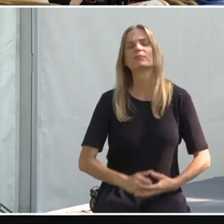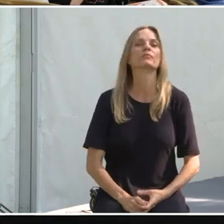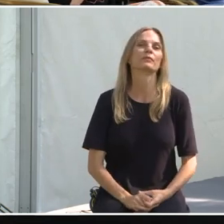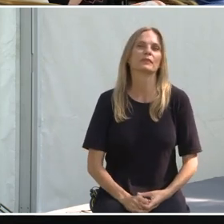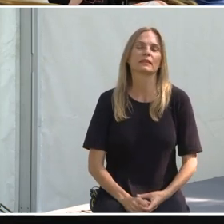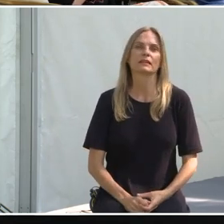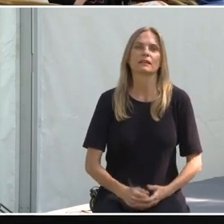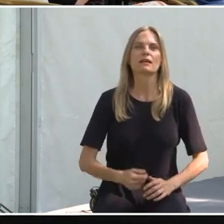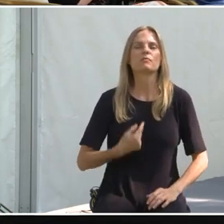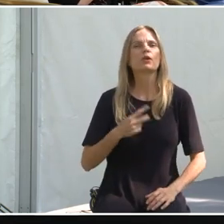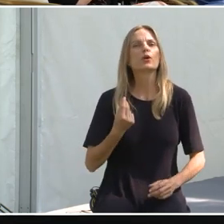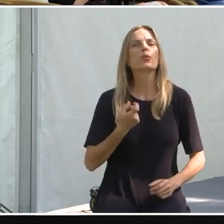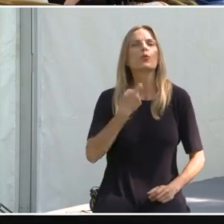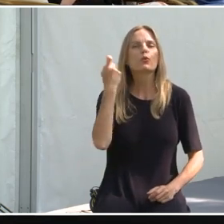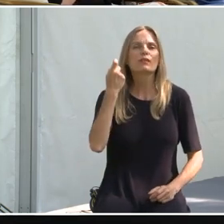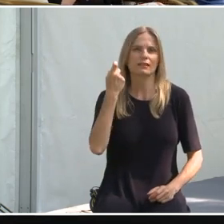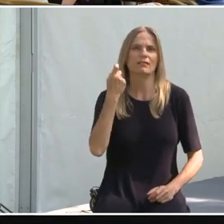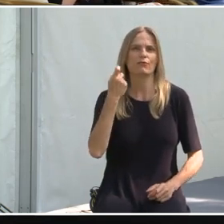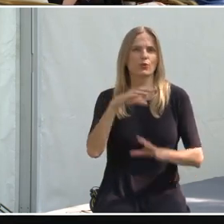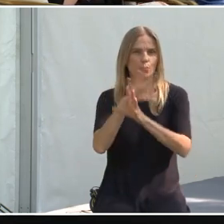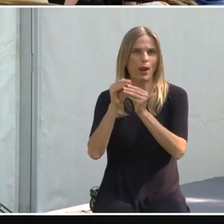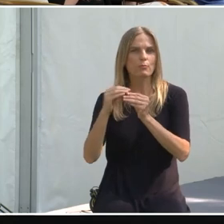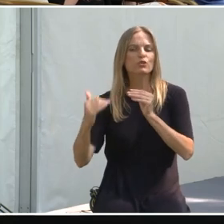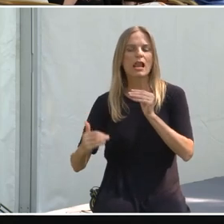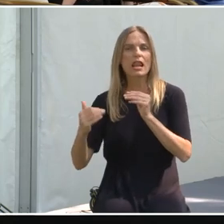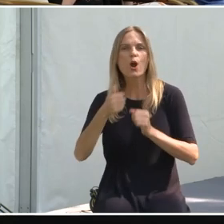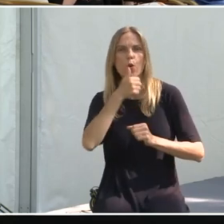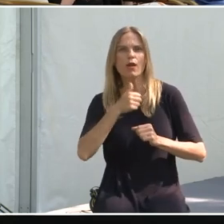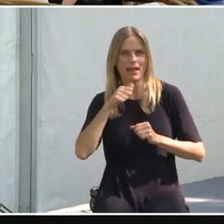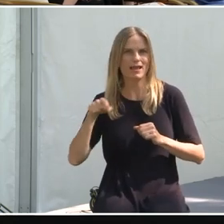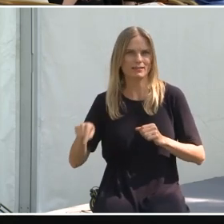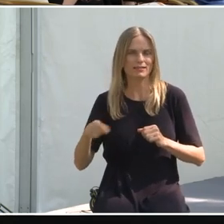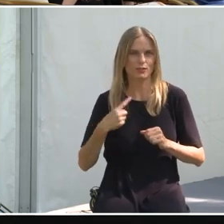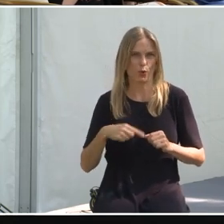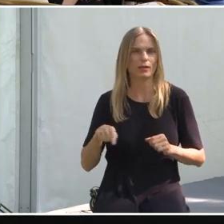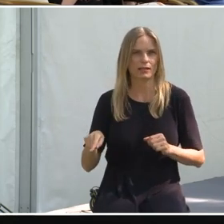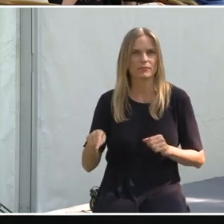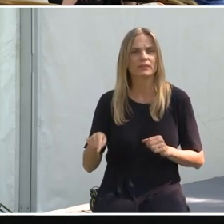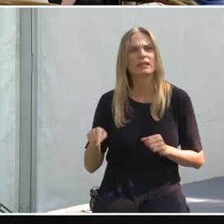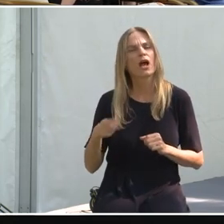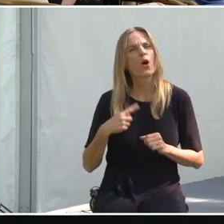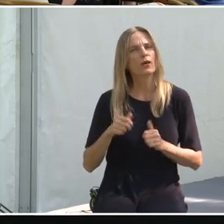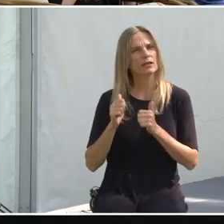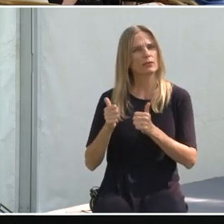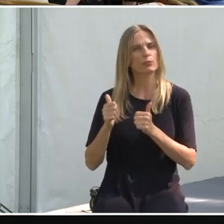very interesting results from South Estonia. Yeah. Because PEASI has been starting a wonderful thing,